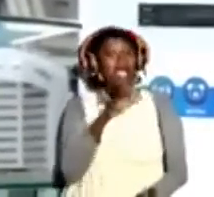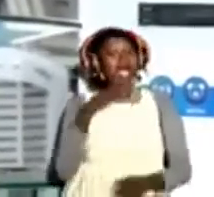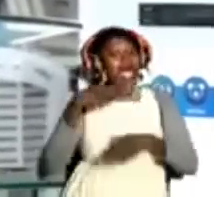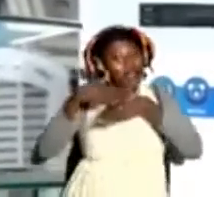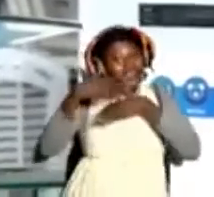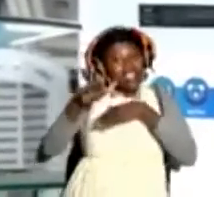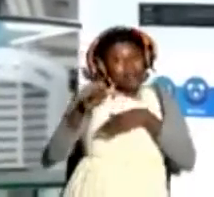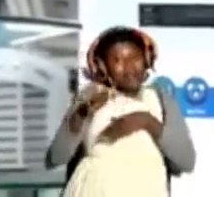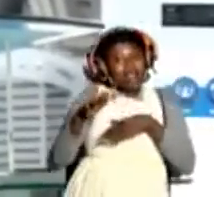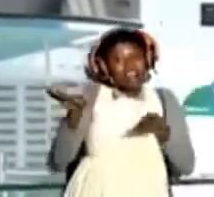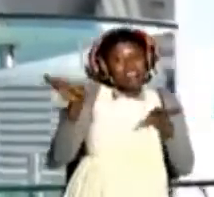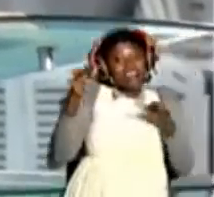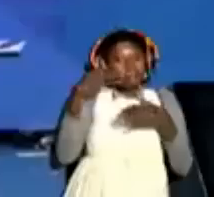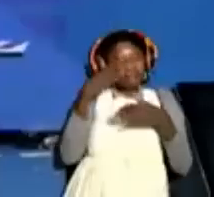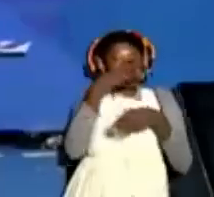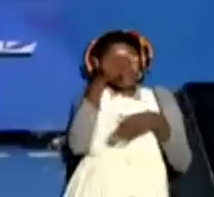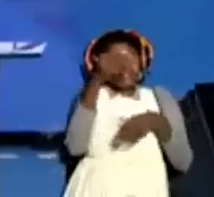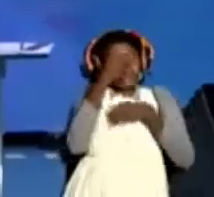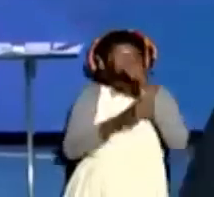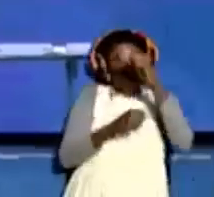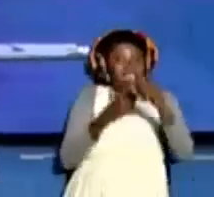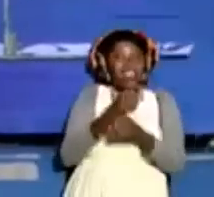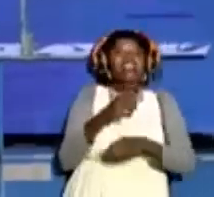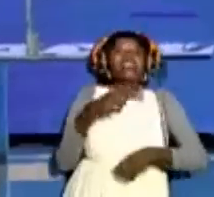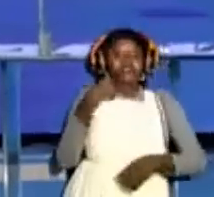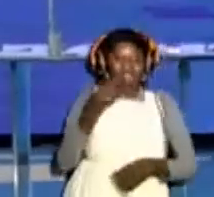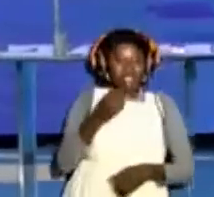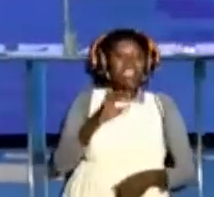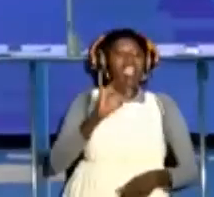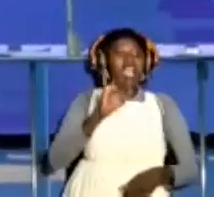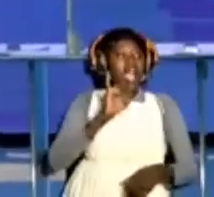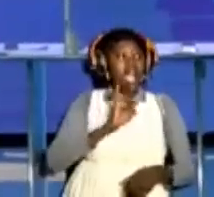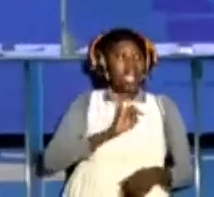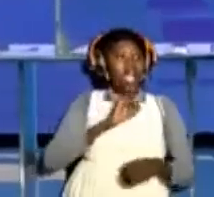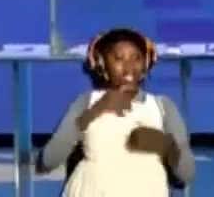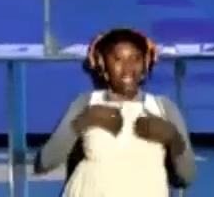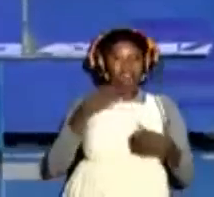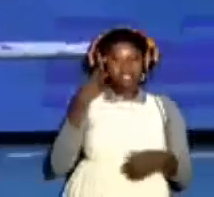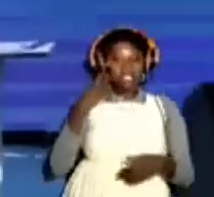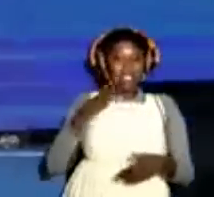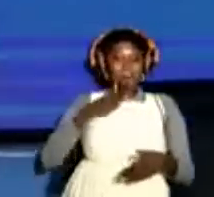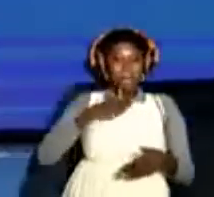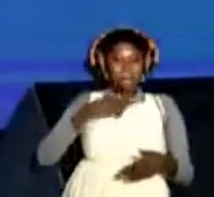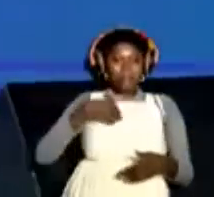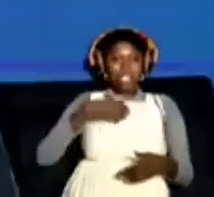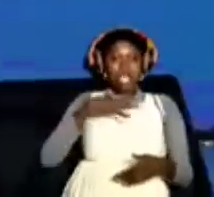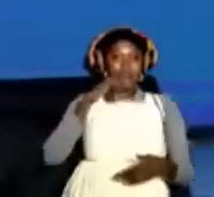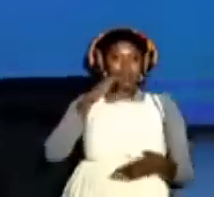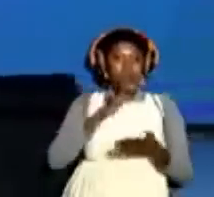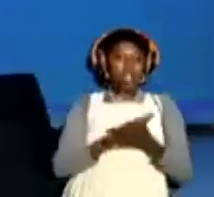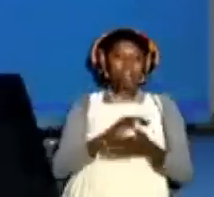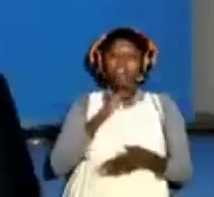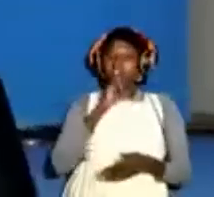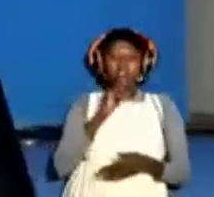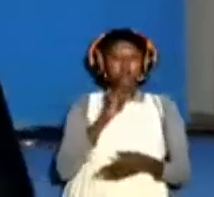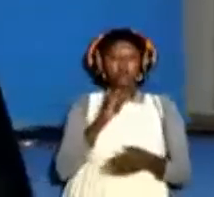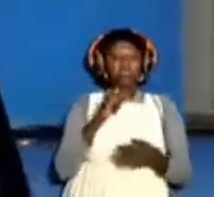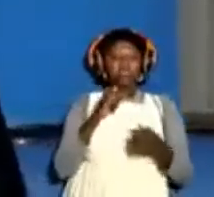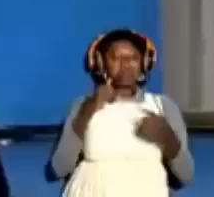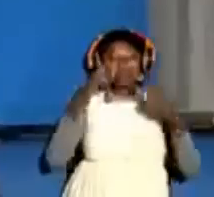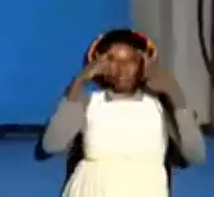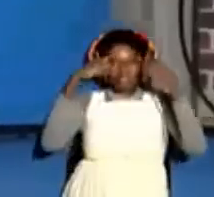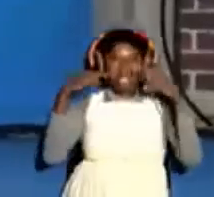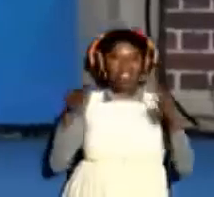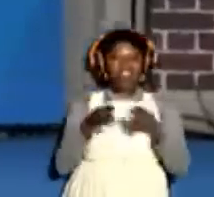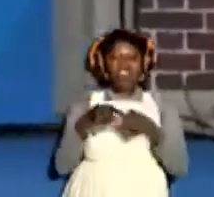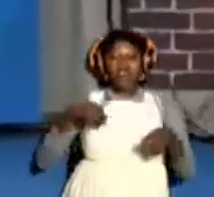After they are married for some few years, they come and said, I have just concluded that me and my wife, we are not compatible, so we have decided